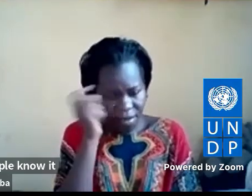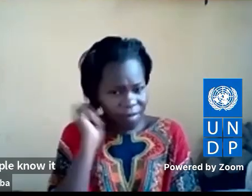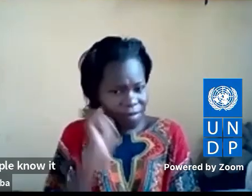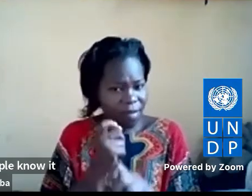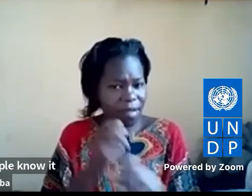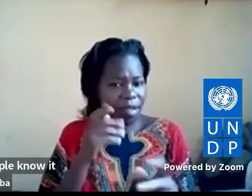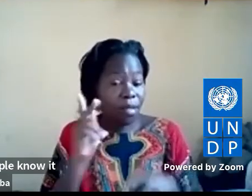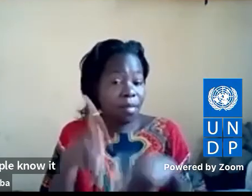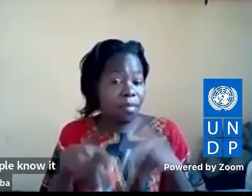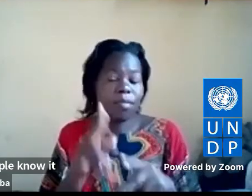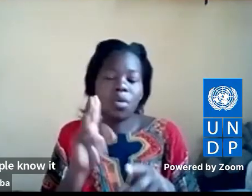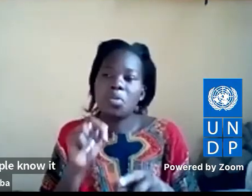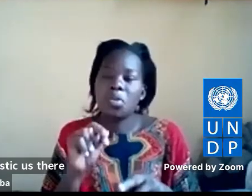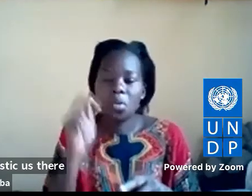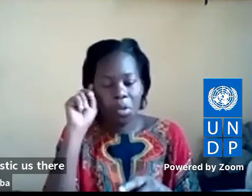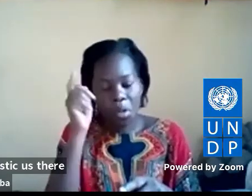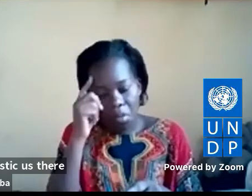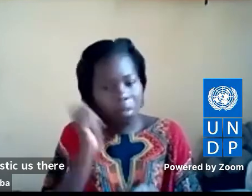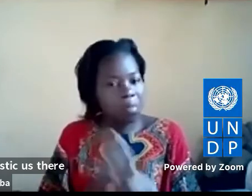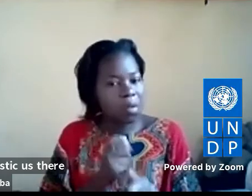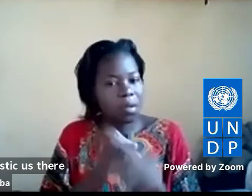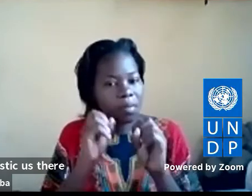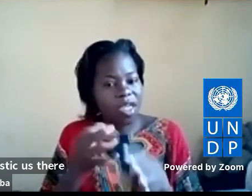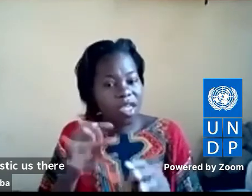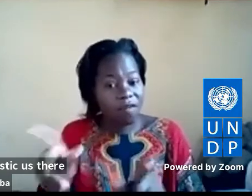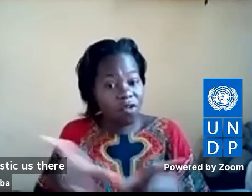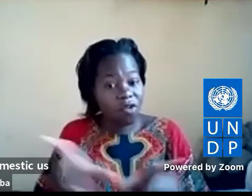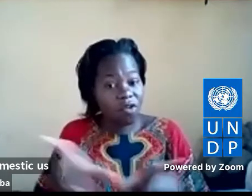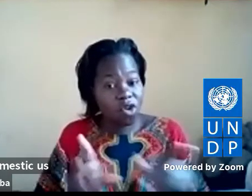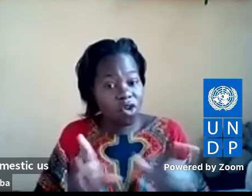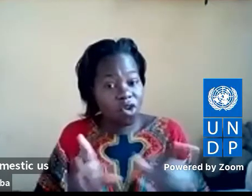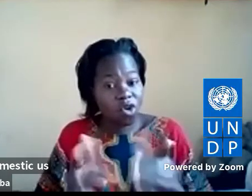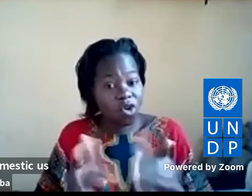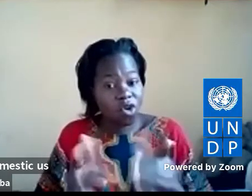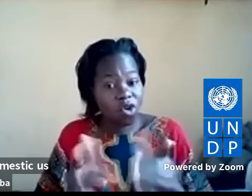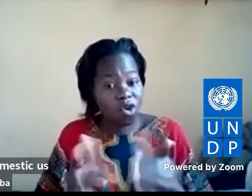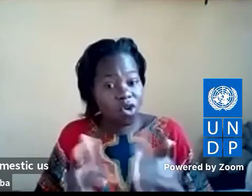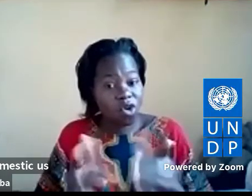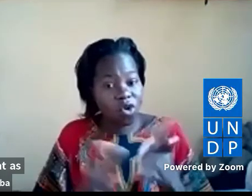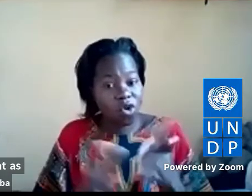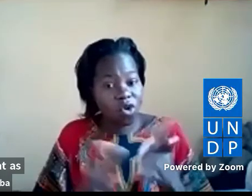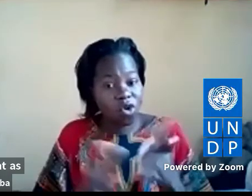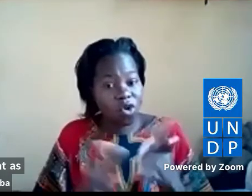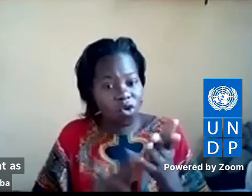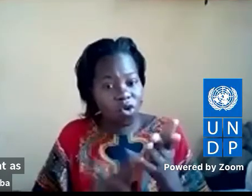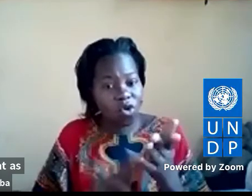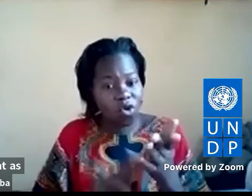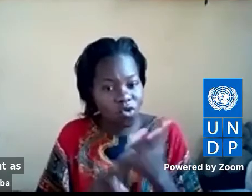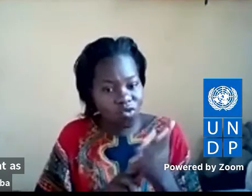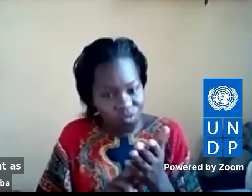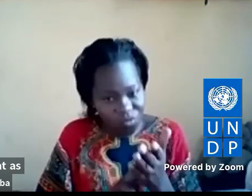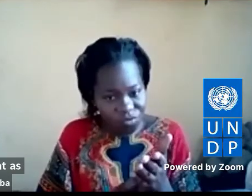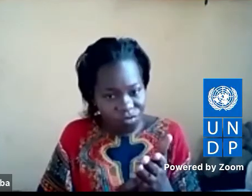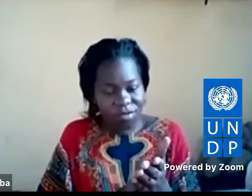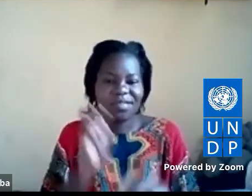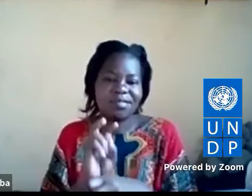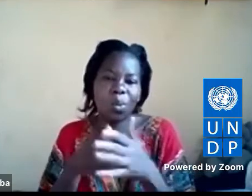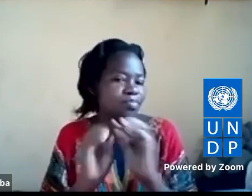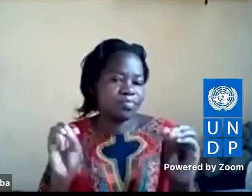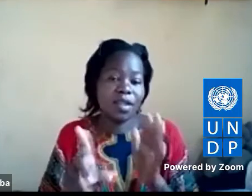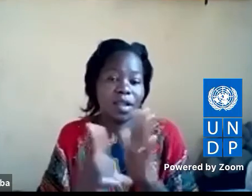for domestic use, there won't be any regulations to it as per se by law. But if it's for